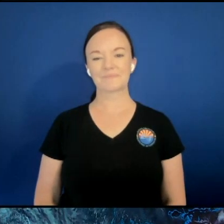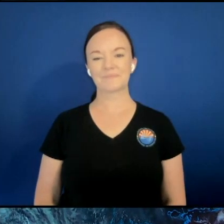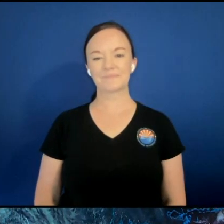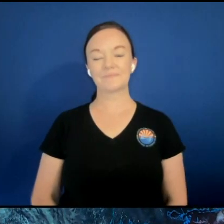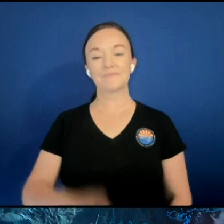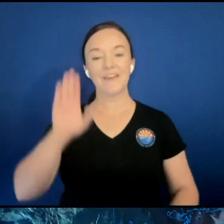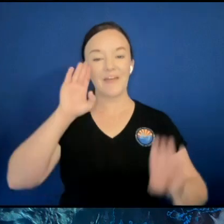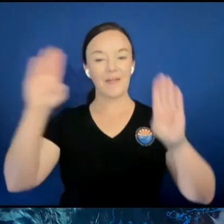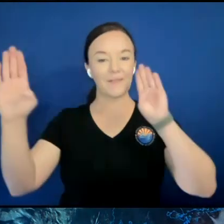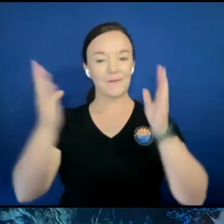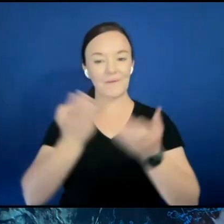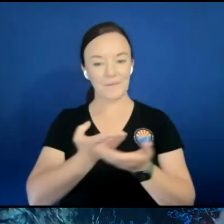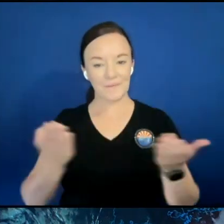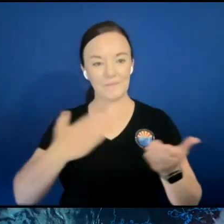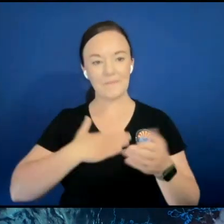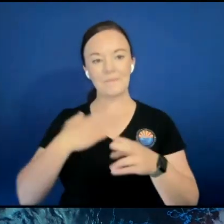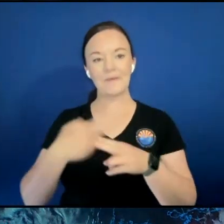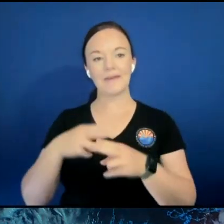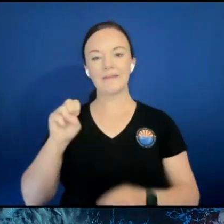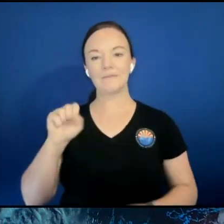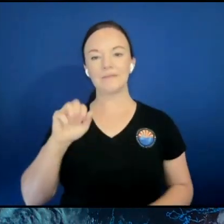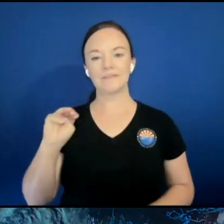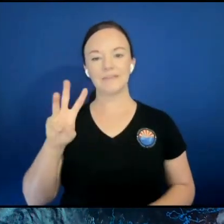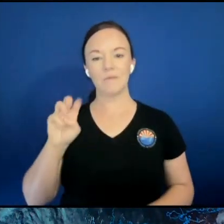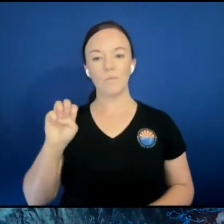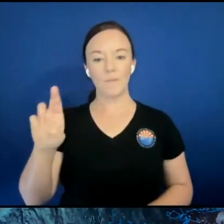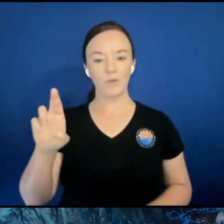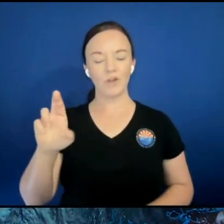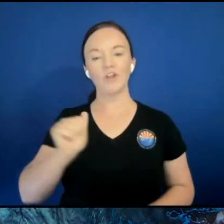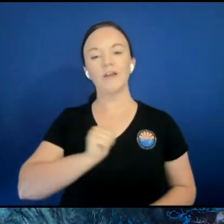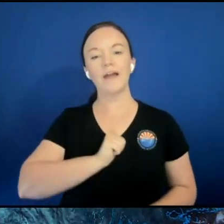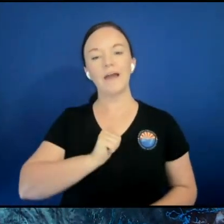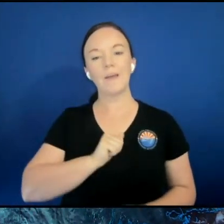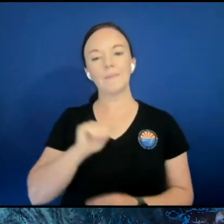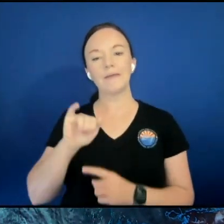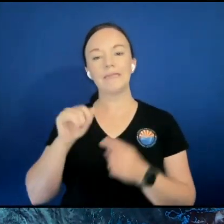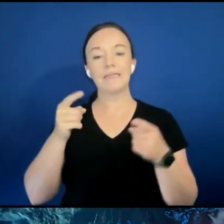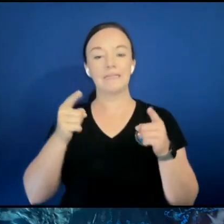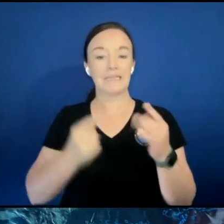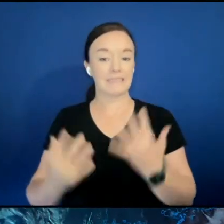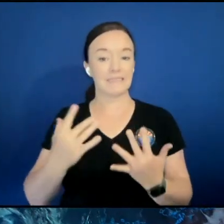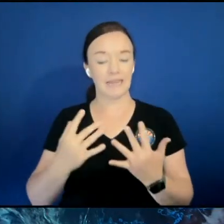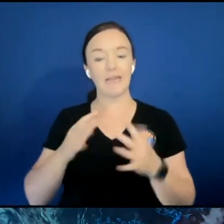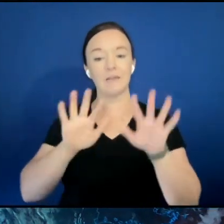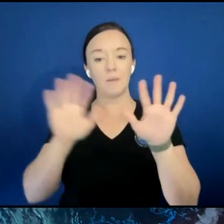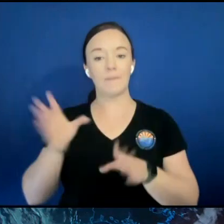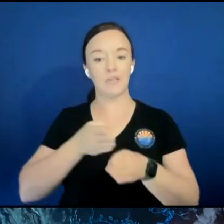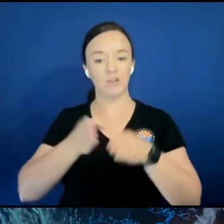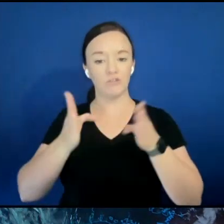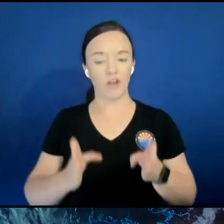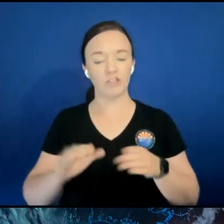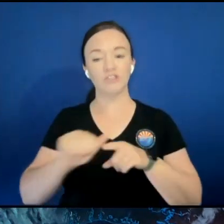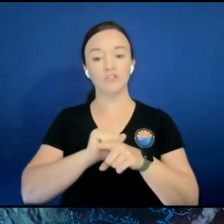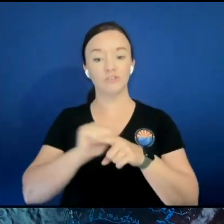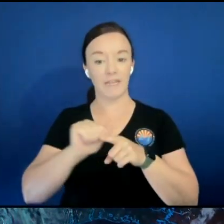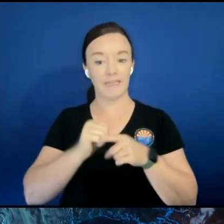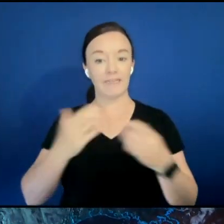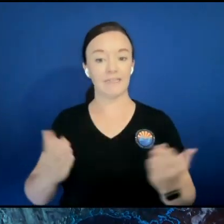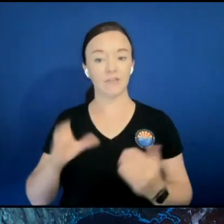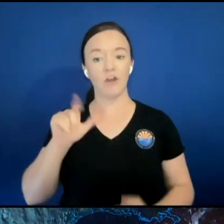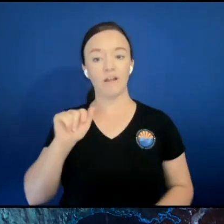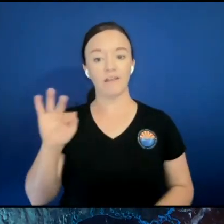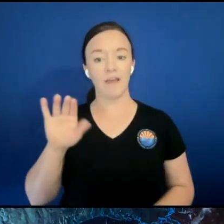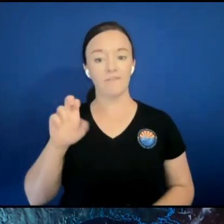Hello everyone, my name is Sam Webber. I'm an incident meteorologist trainee here on the Calf Canyon Hermit's Peak Fire, working